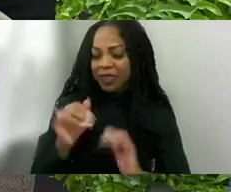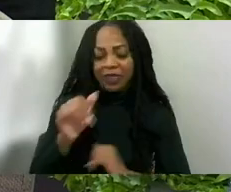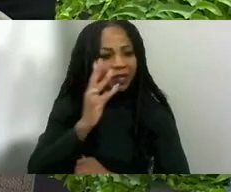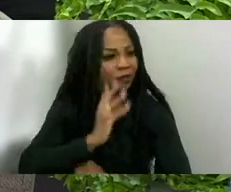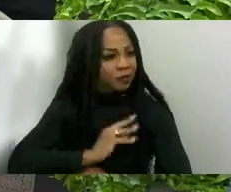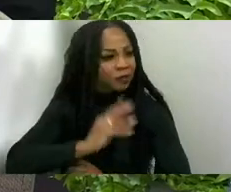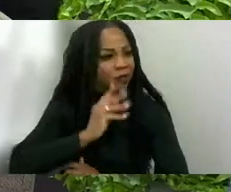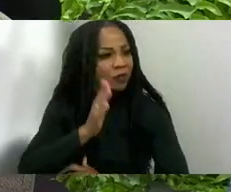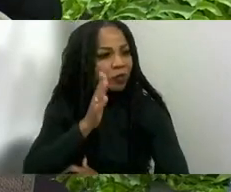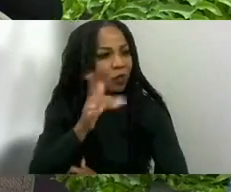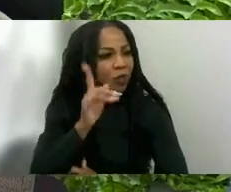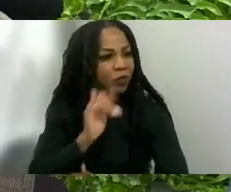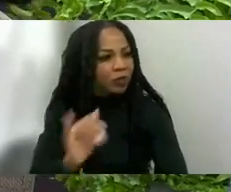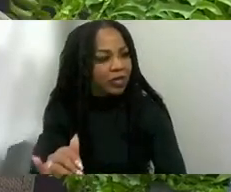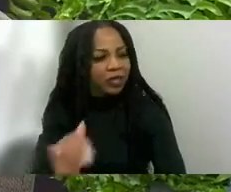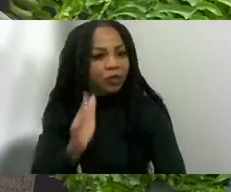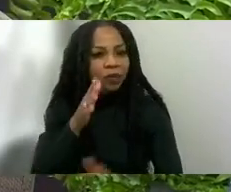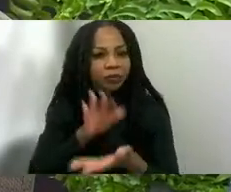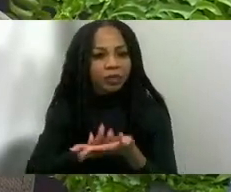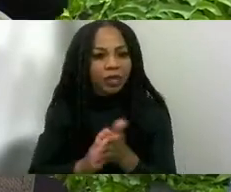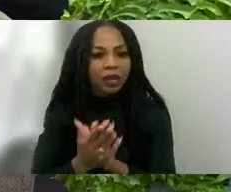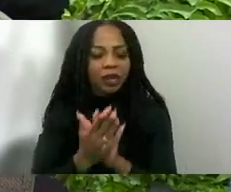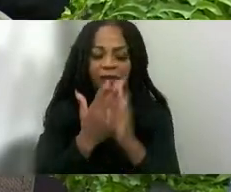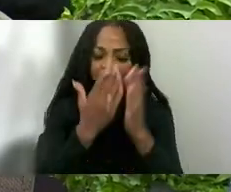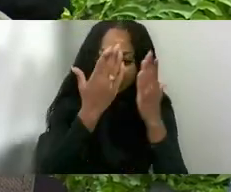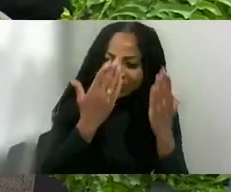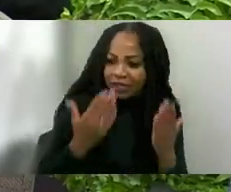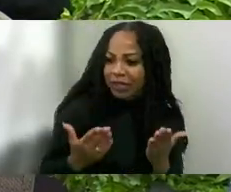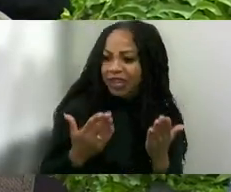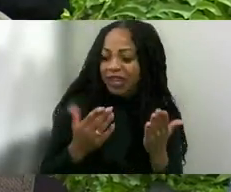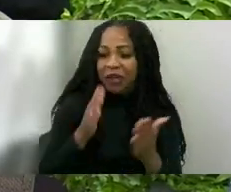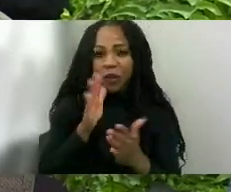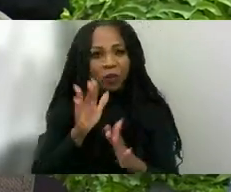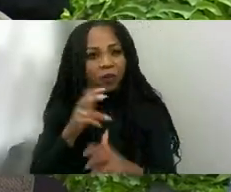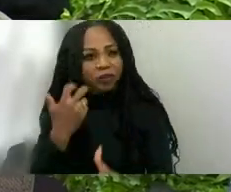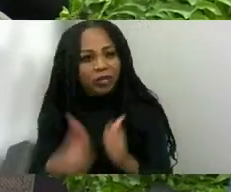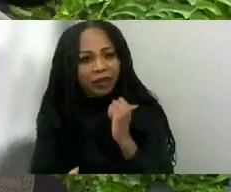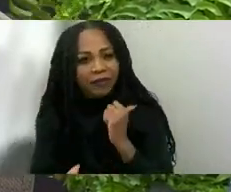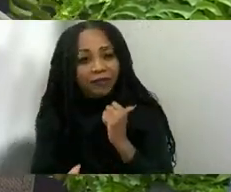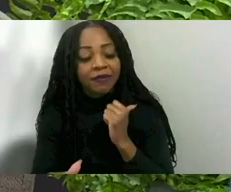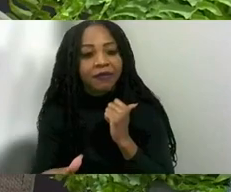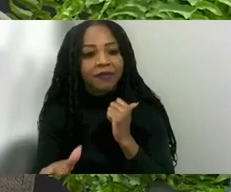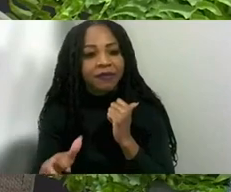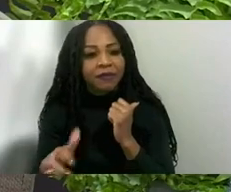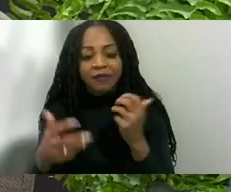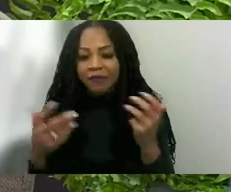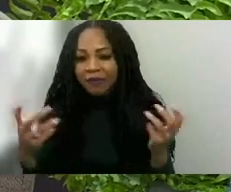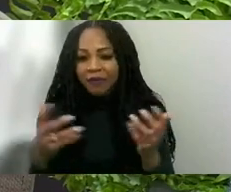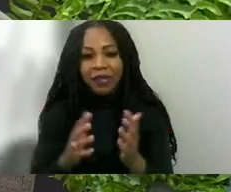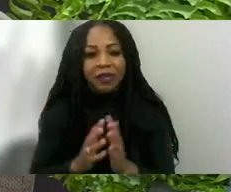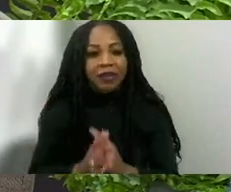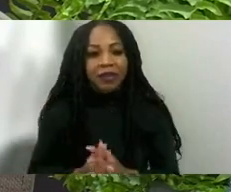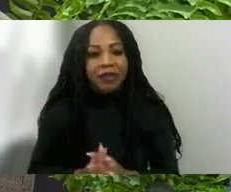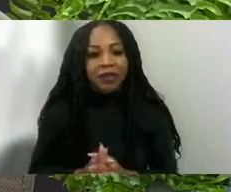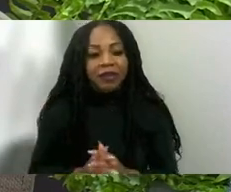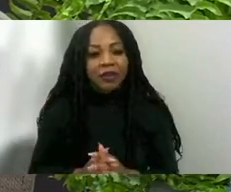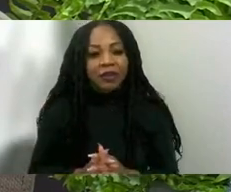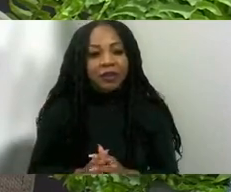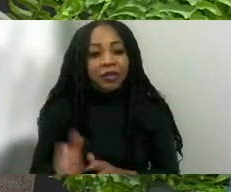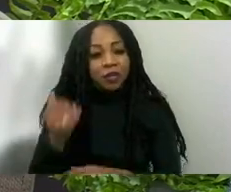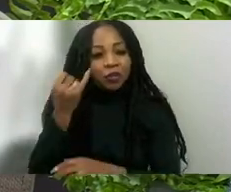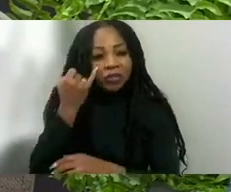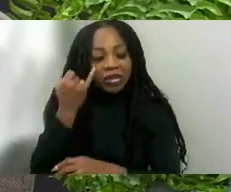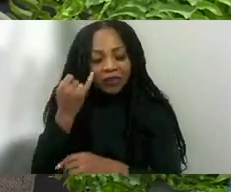be? And the sadness, or you know, is it difficult? And people, if you were to tape the